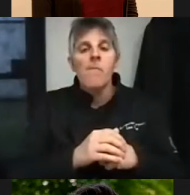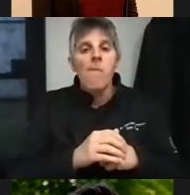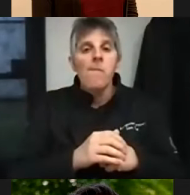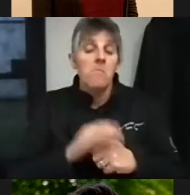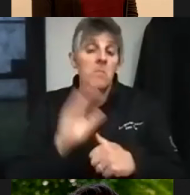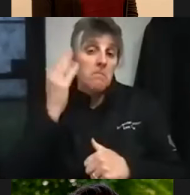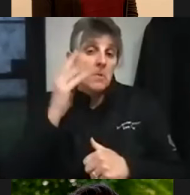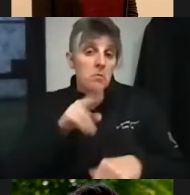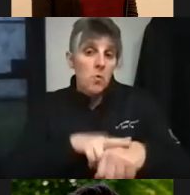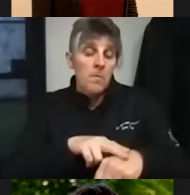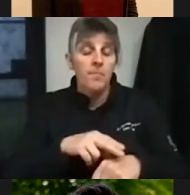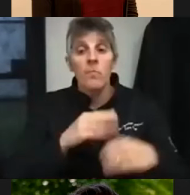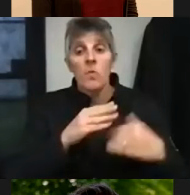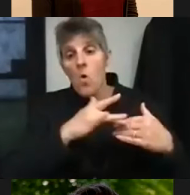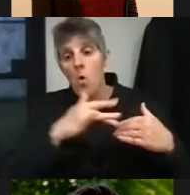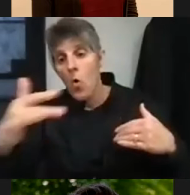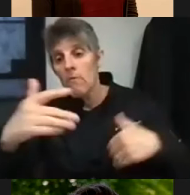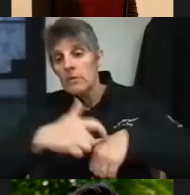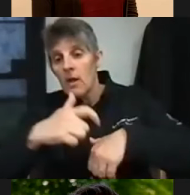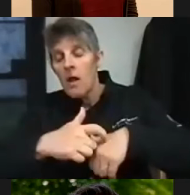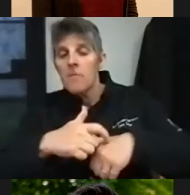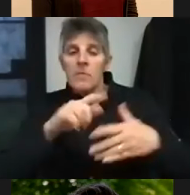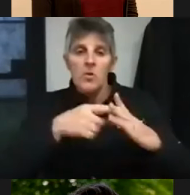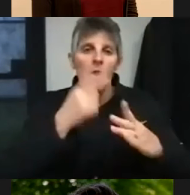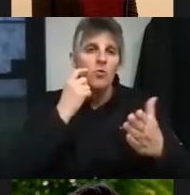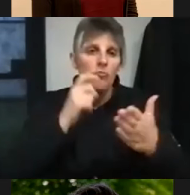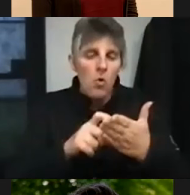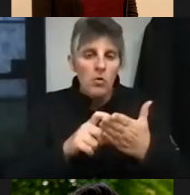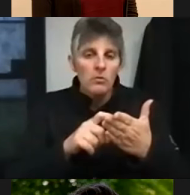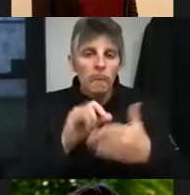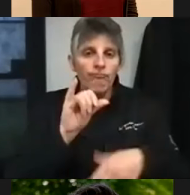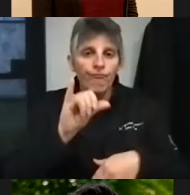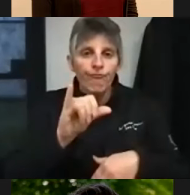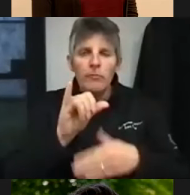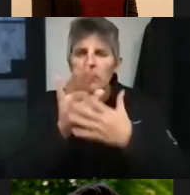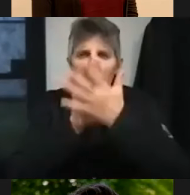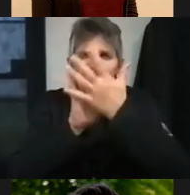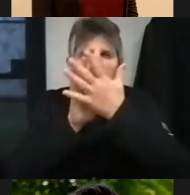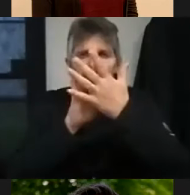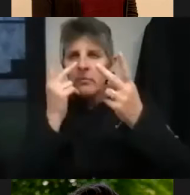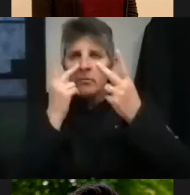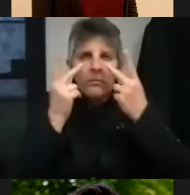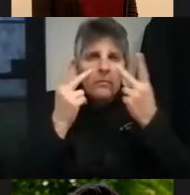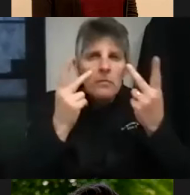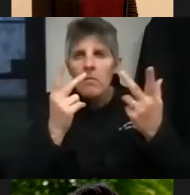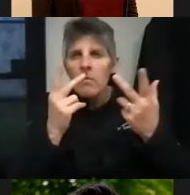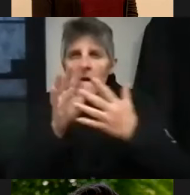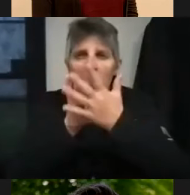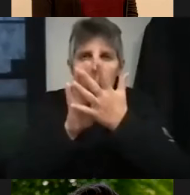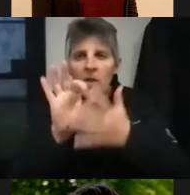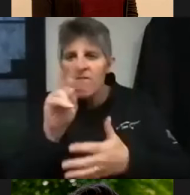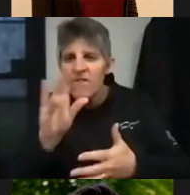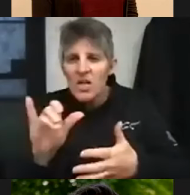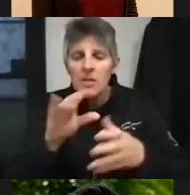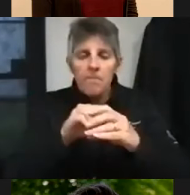normal. Over the course of time, they started to notice their vision become blurry or fuzzy in the